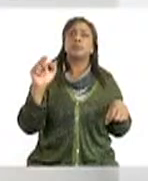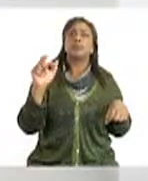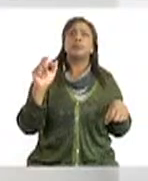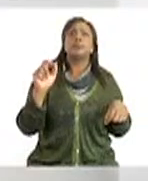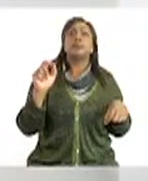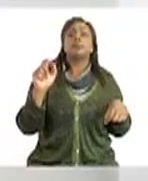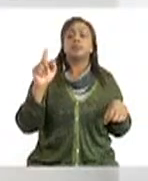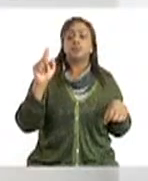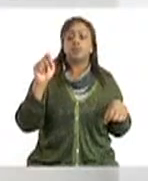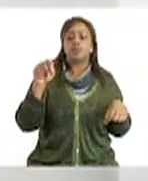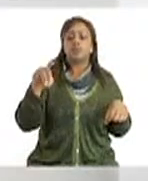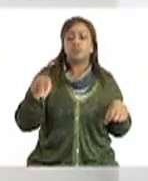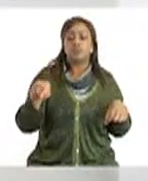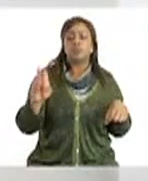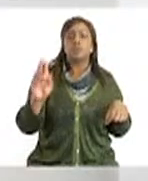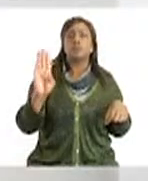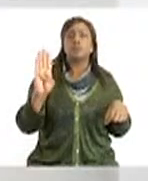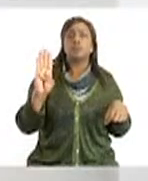tube.